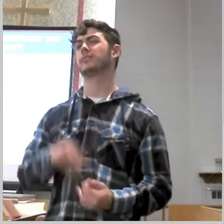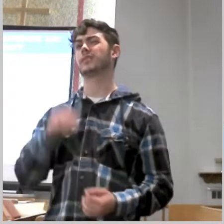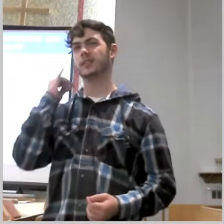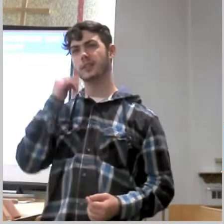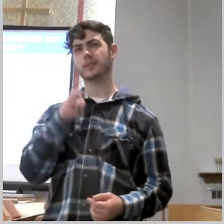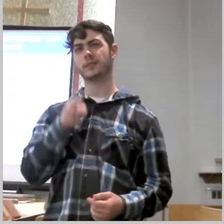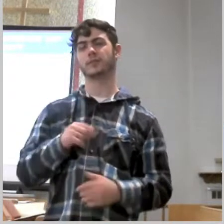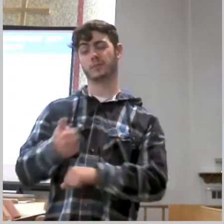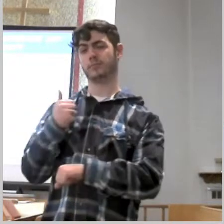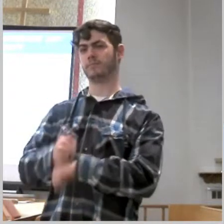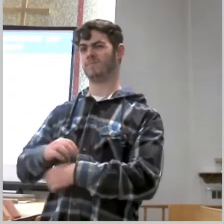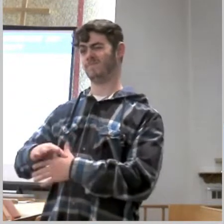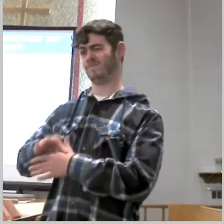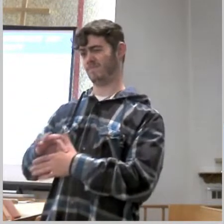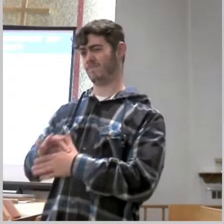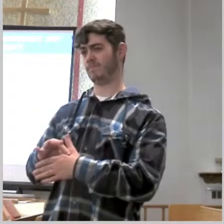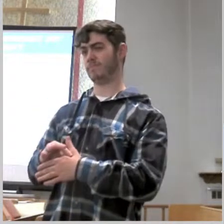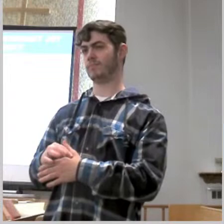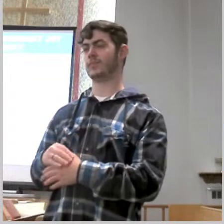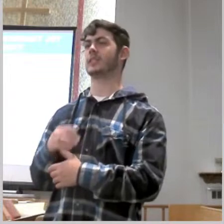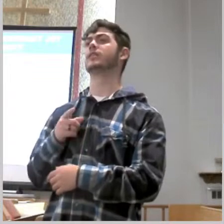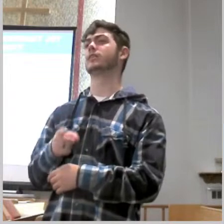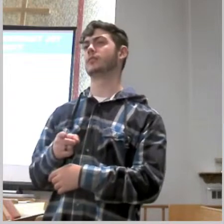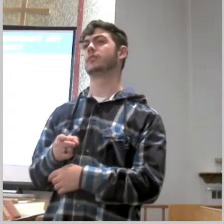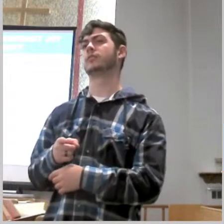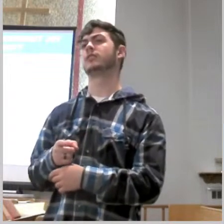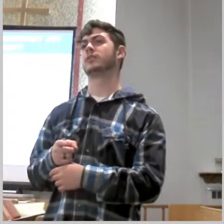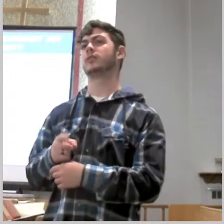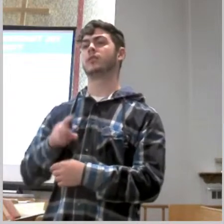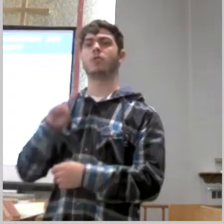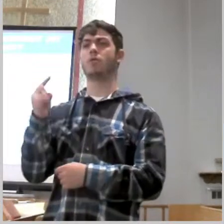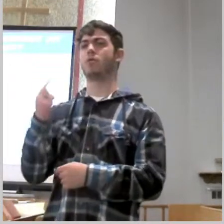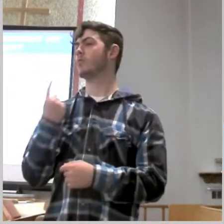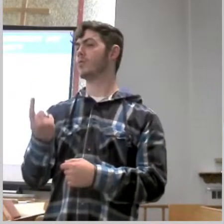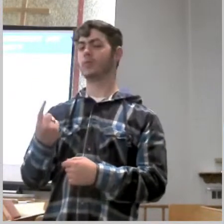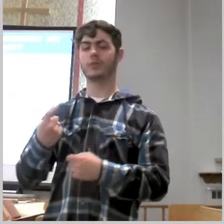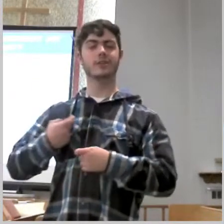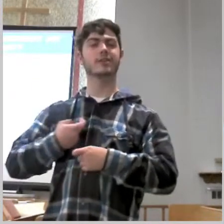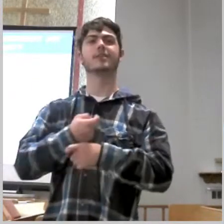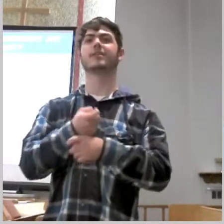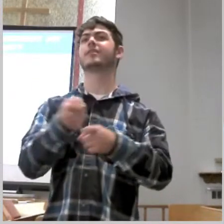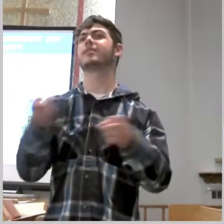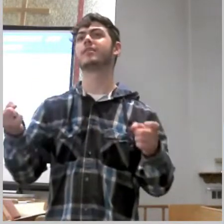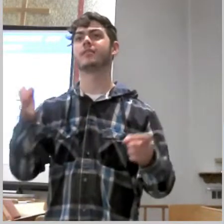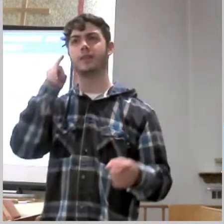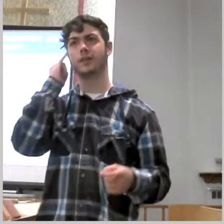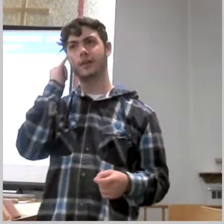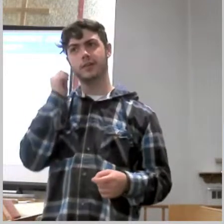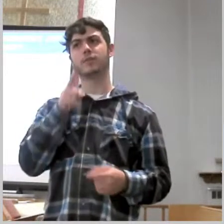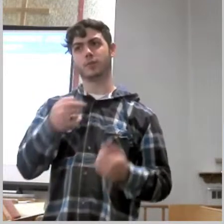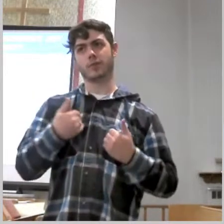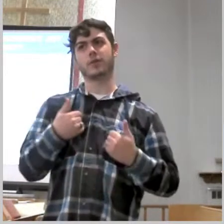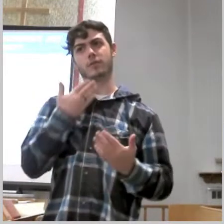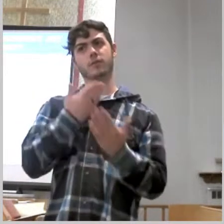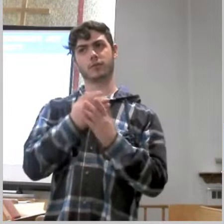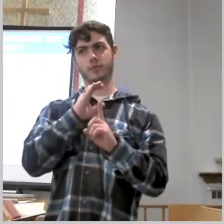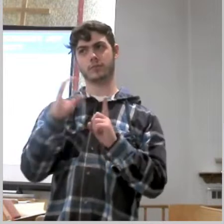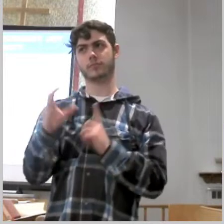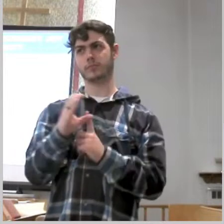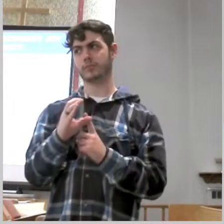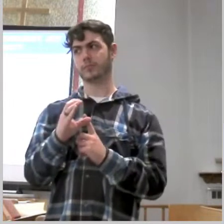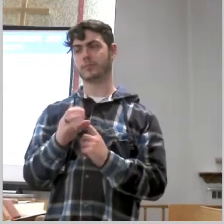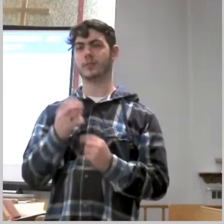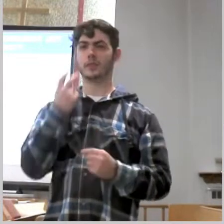determine their giving by their circumstance. Carnal people tend to base their giving on, okay, let me open up